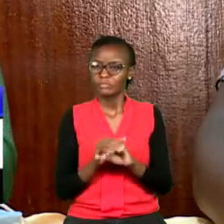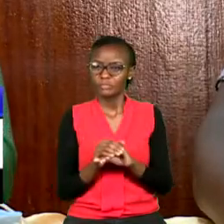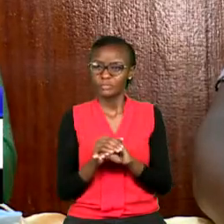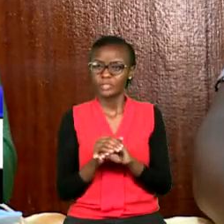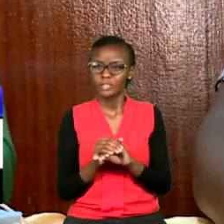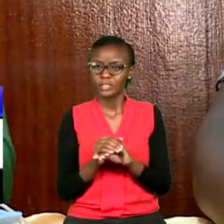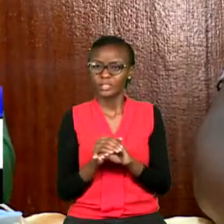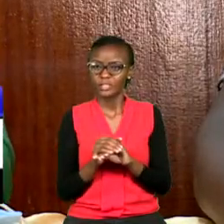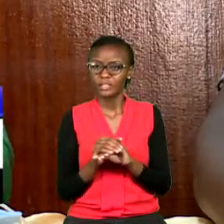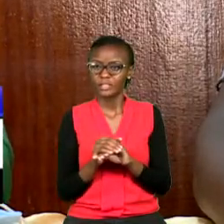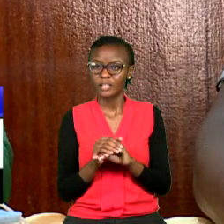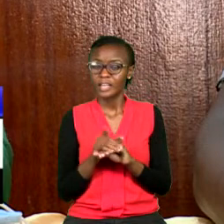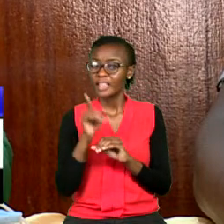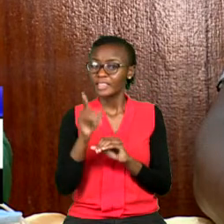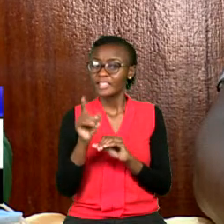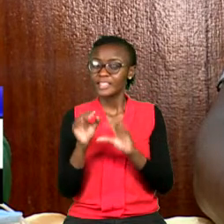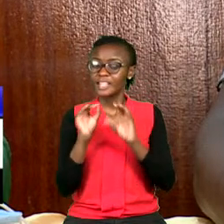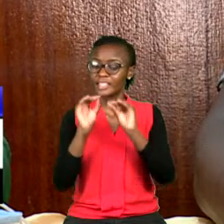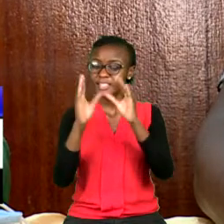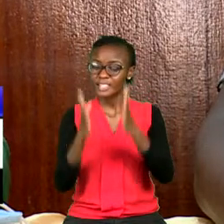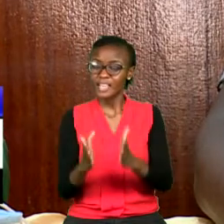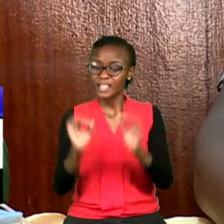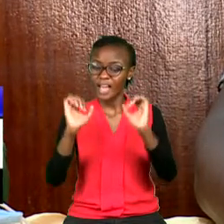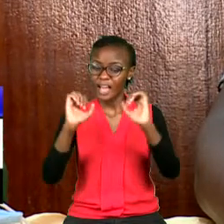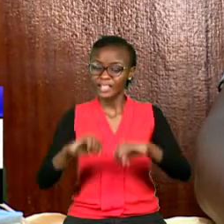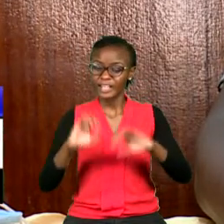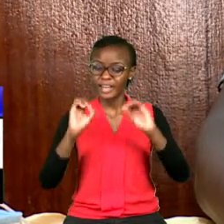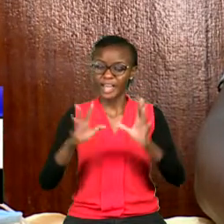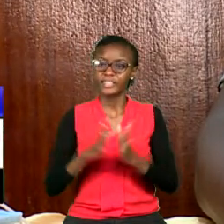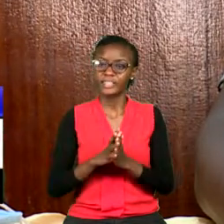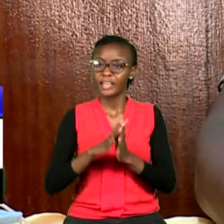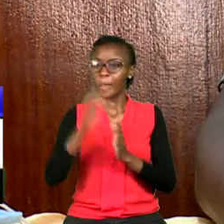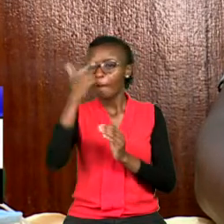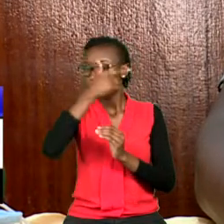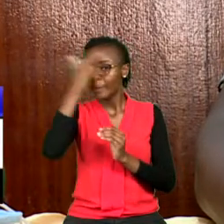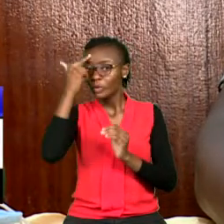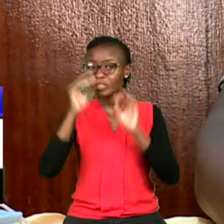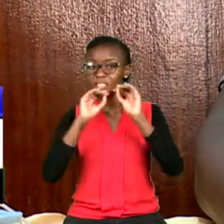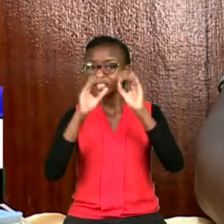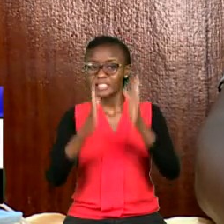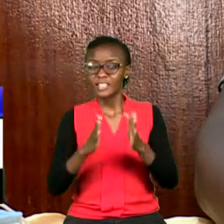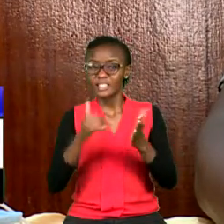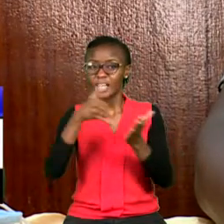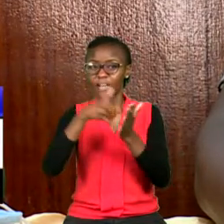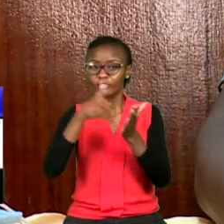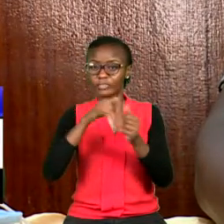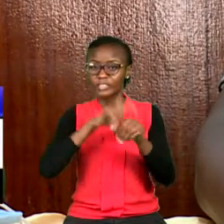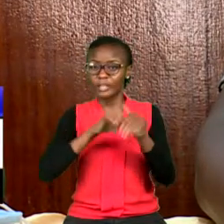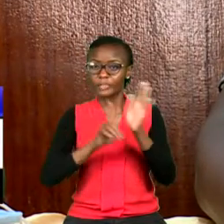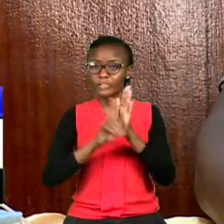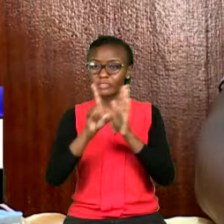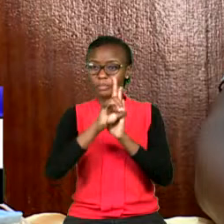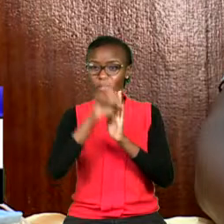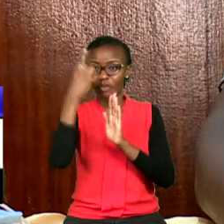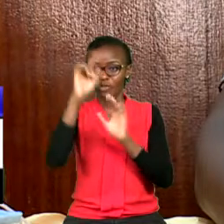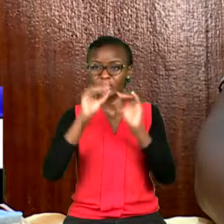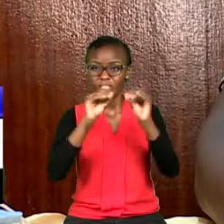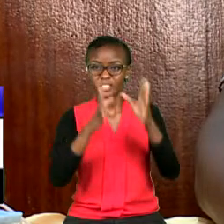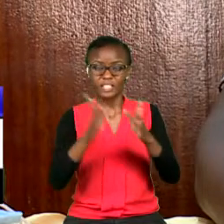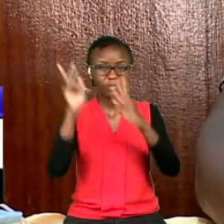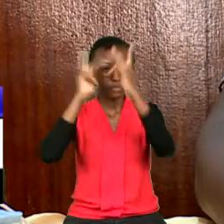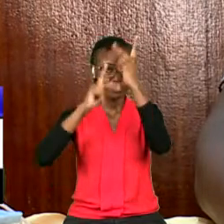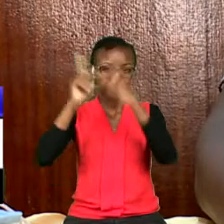are of contrary opinion because they were not involved in the development of the teacher professional